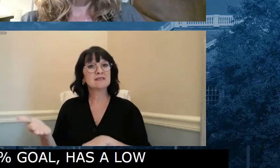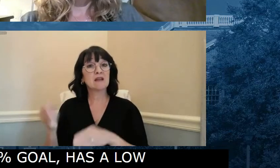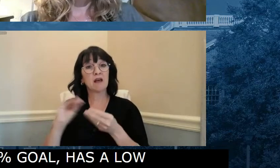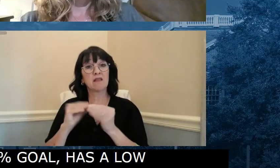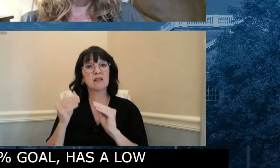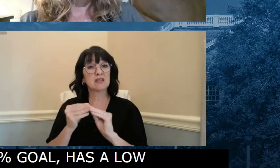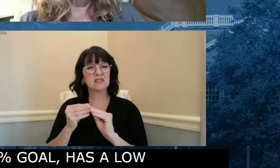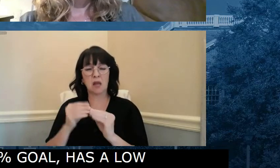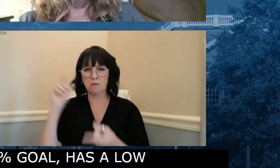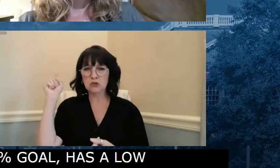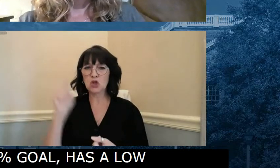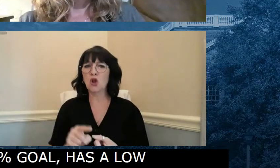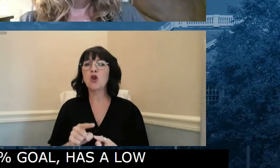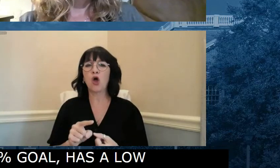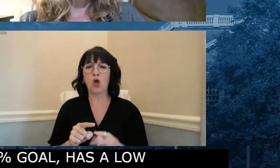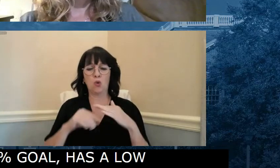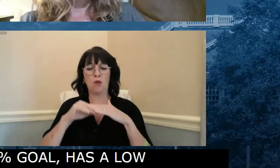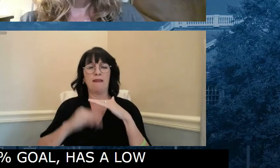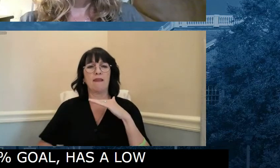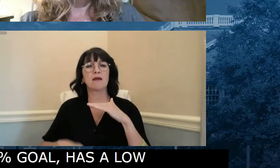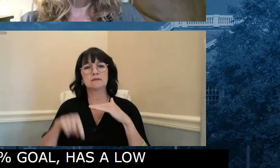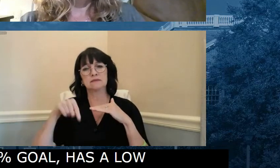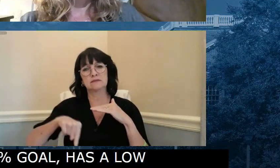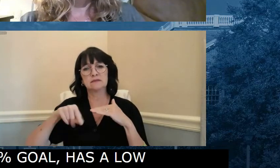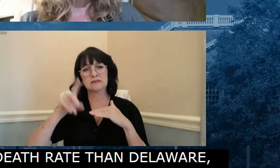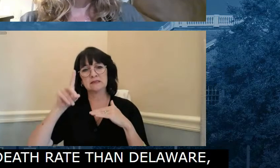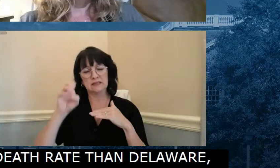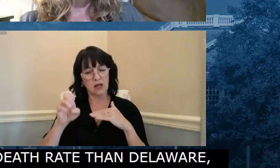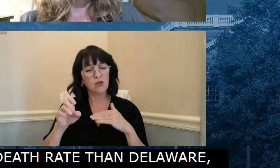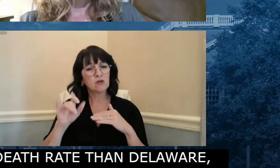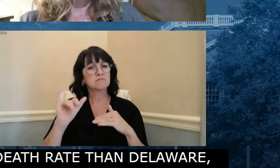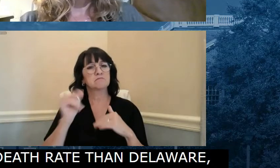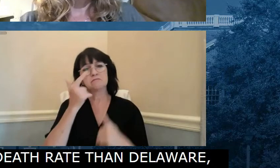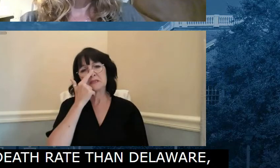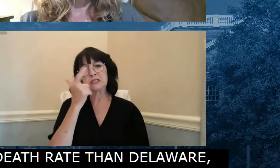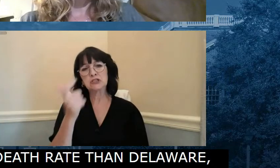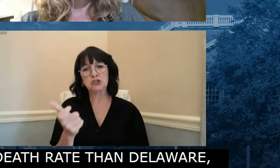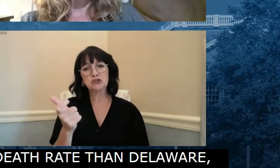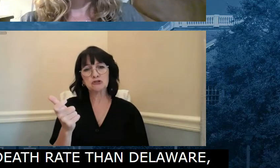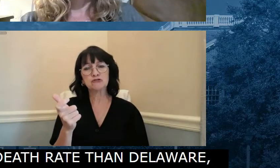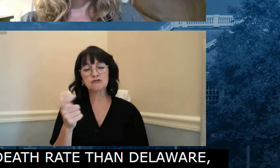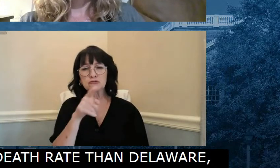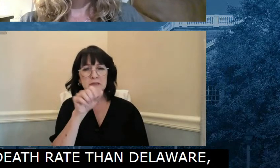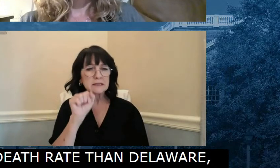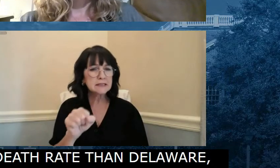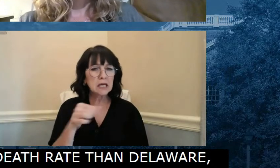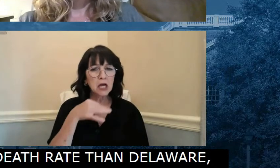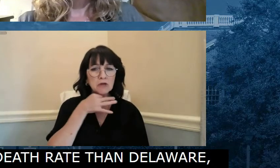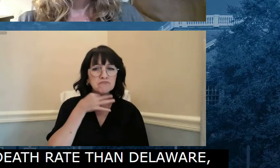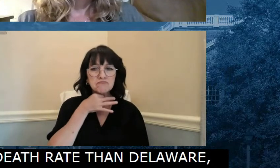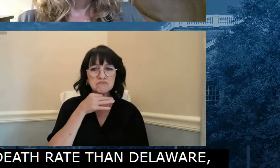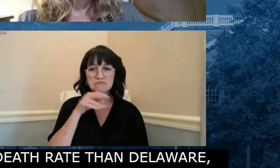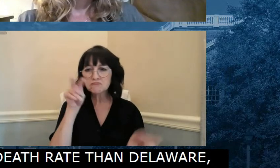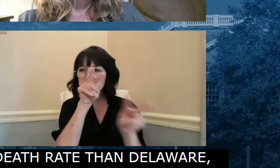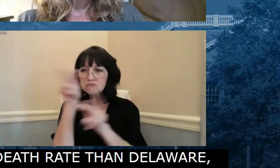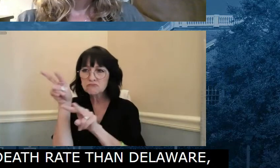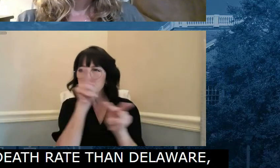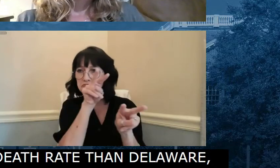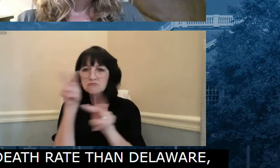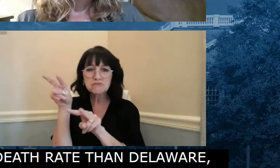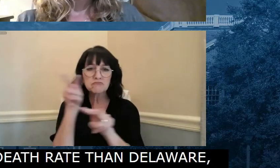Delaware. So interesting dynamics. You can see and make comparisons there for yourself about what's at